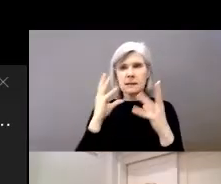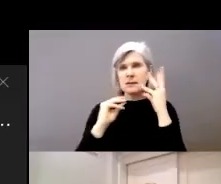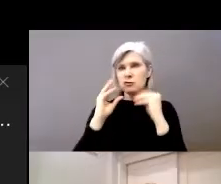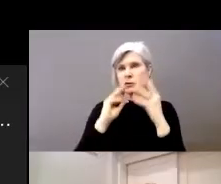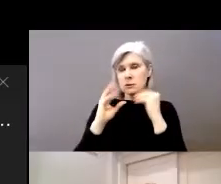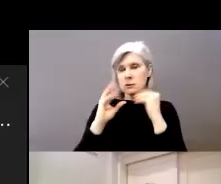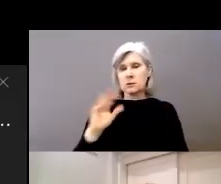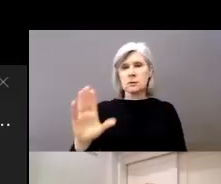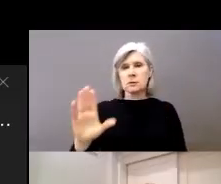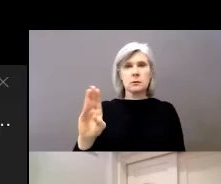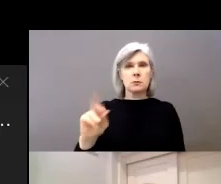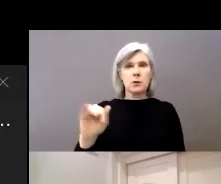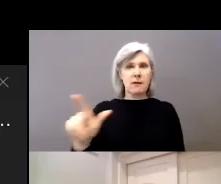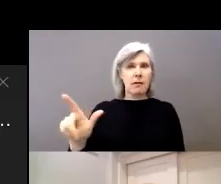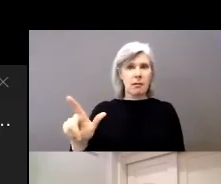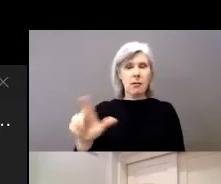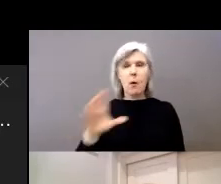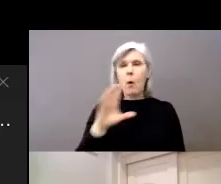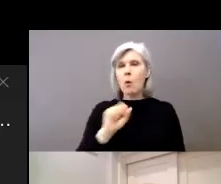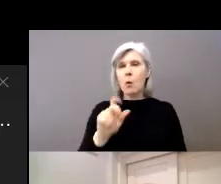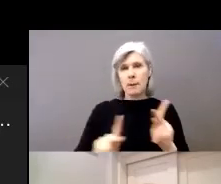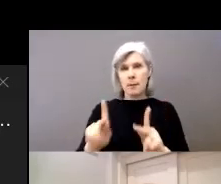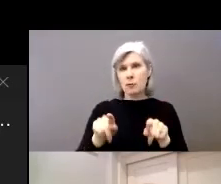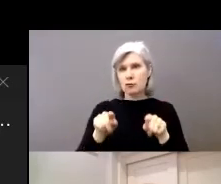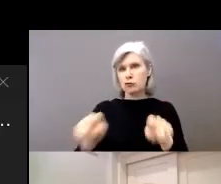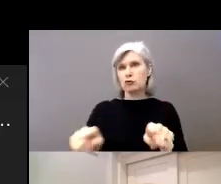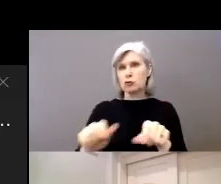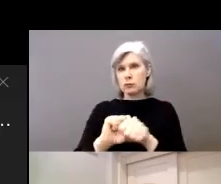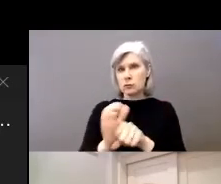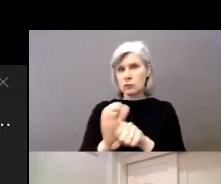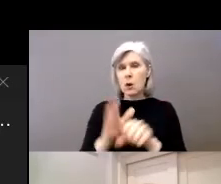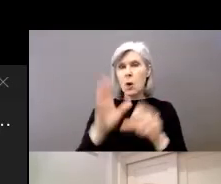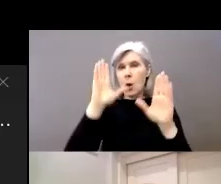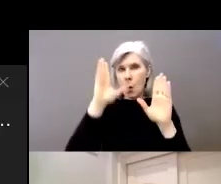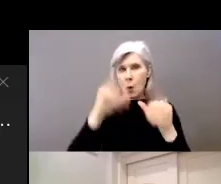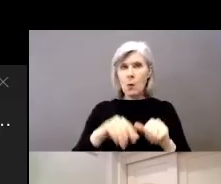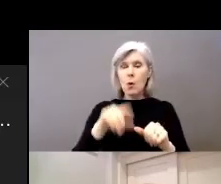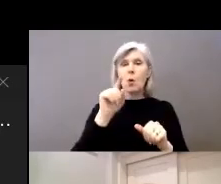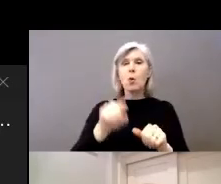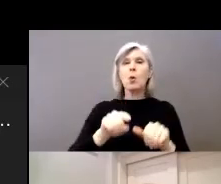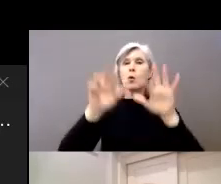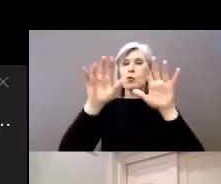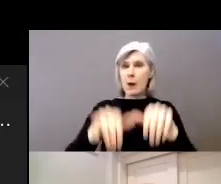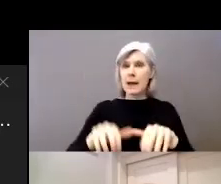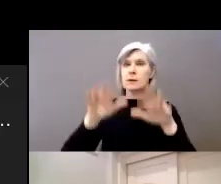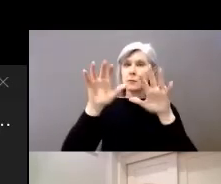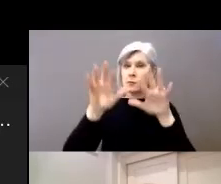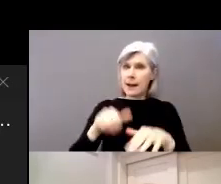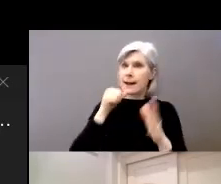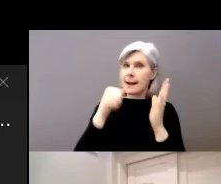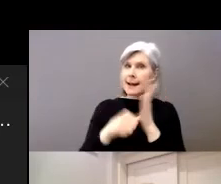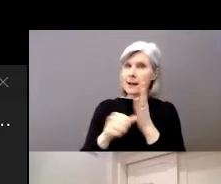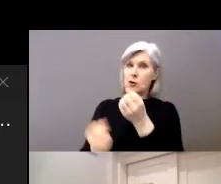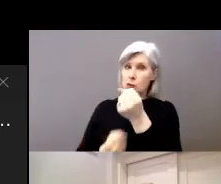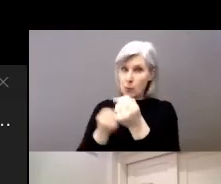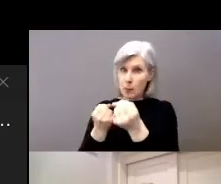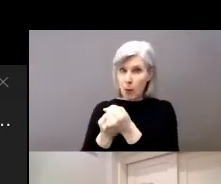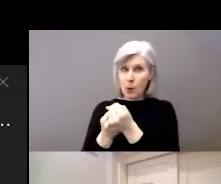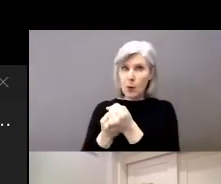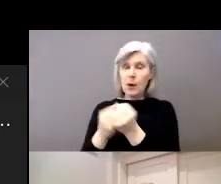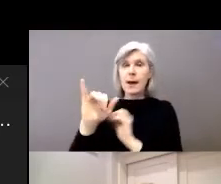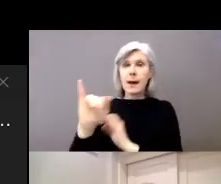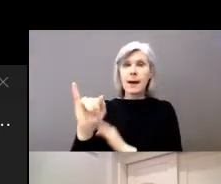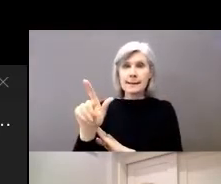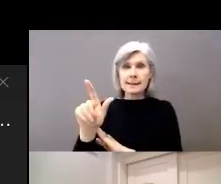ask you to fight ageism by supporting the World Health Organization's campaign and to work with the Canadian Network of Prevention of